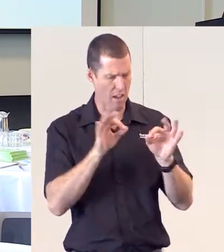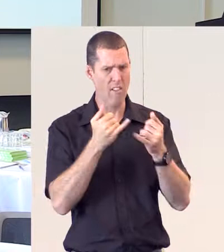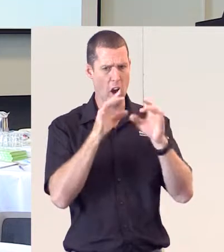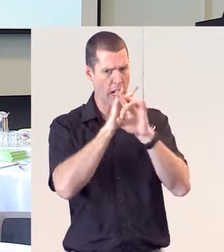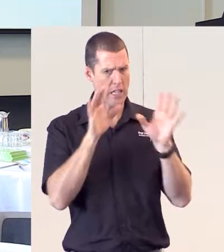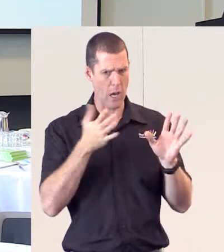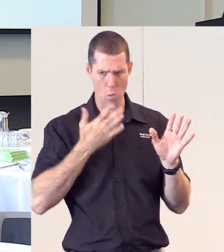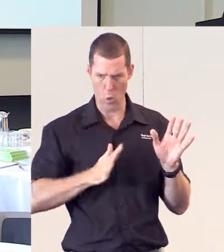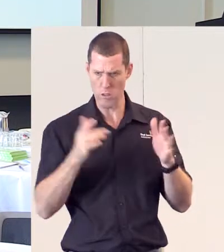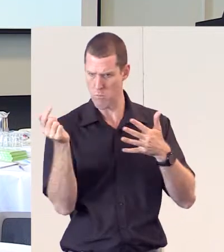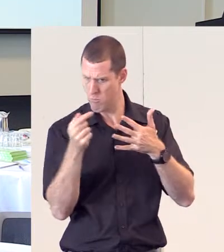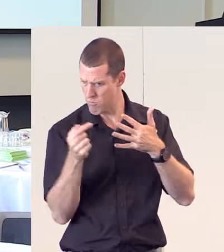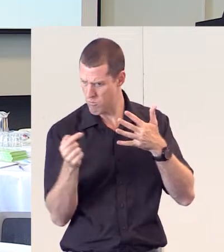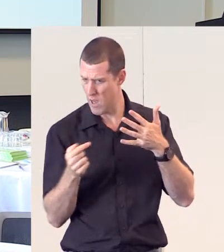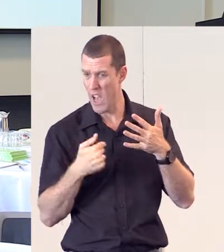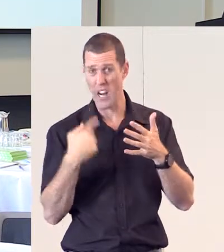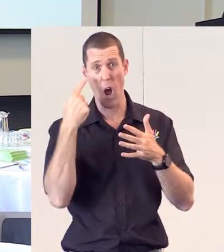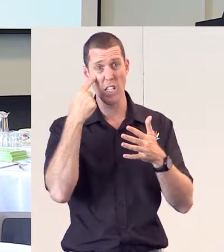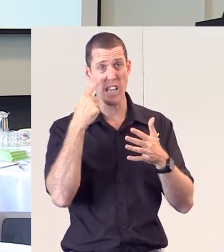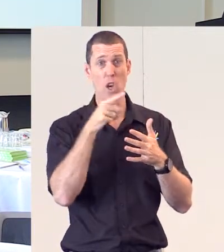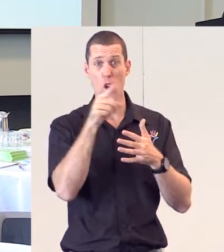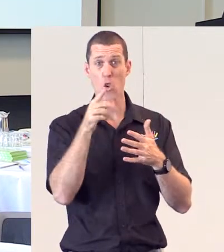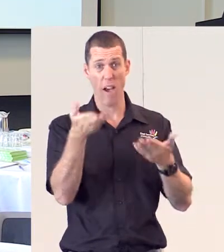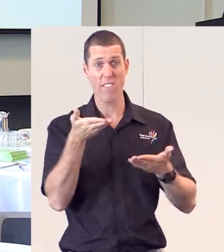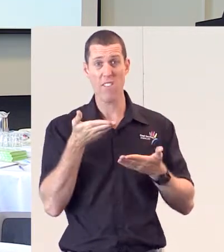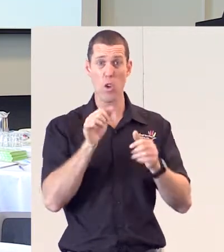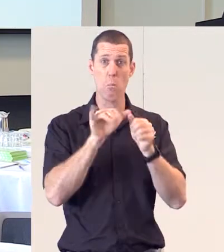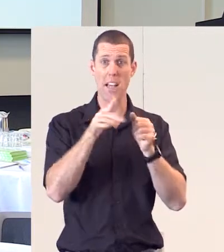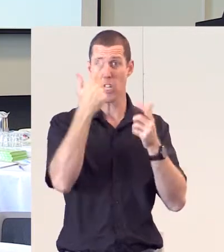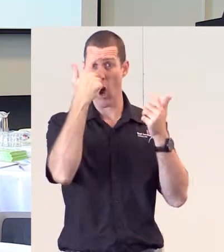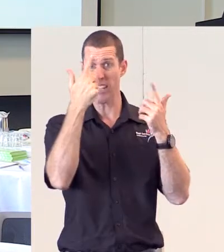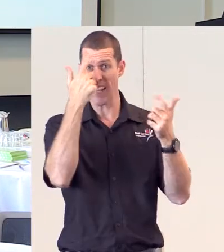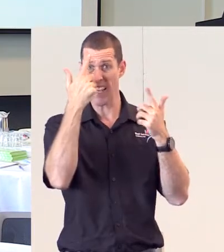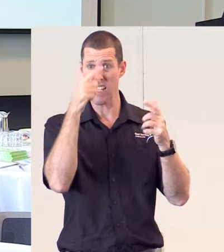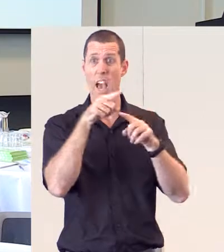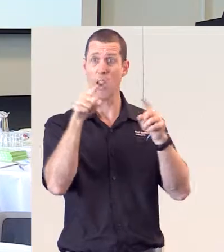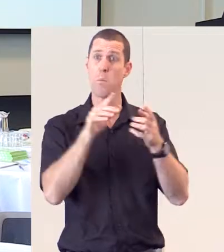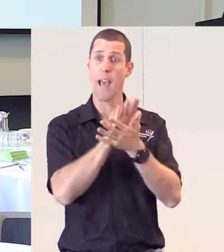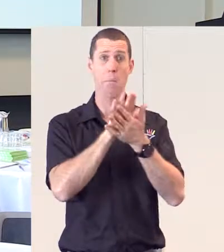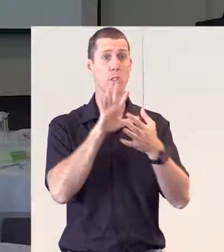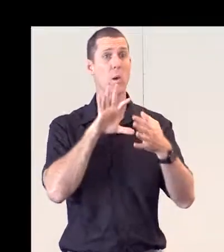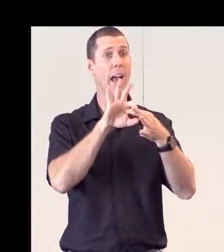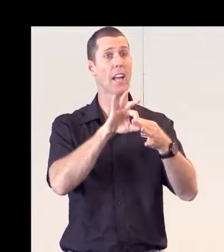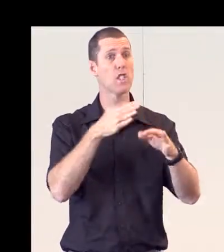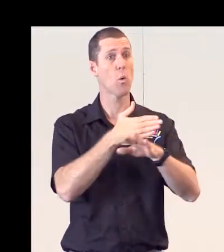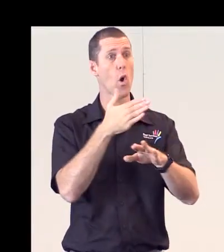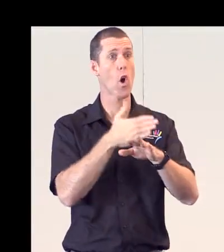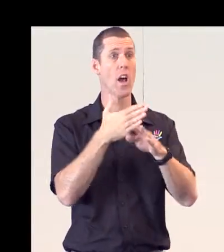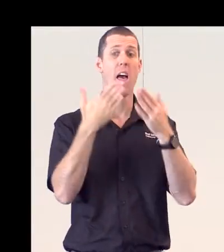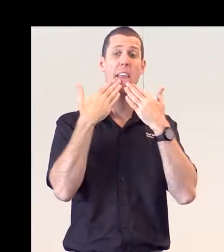to assume that in picking your best ideas, you are happy to engage in that kind of activity too. So thanks.